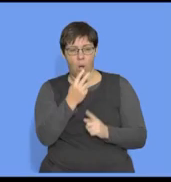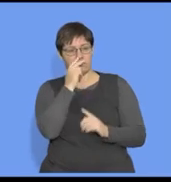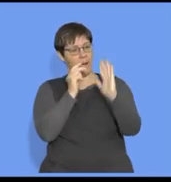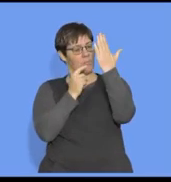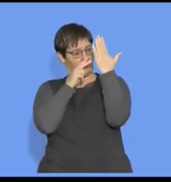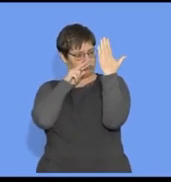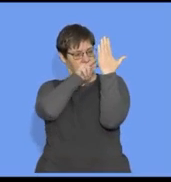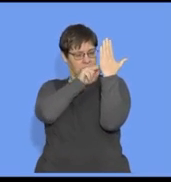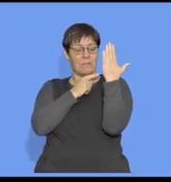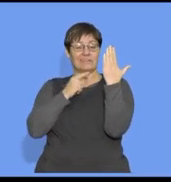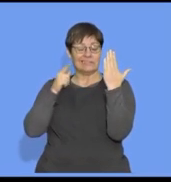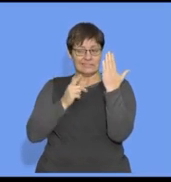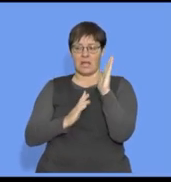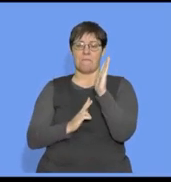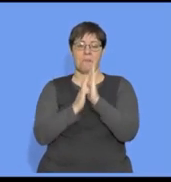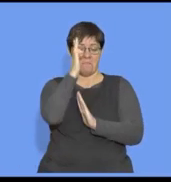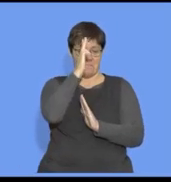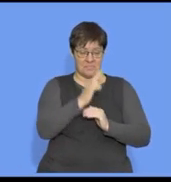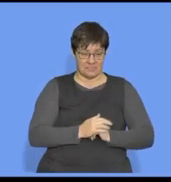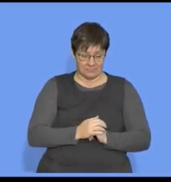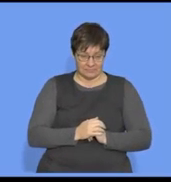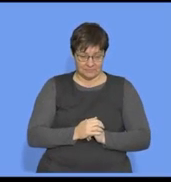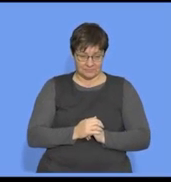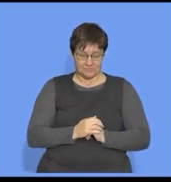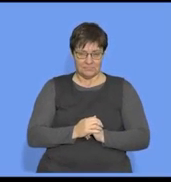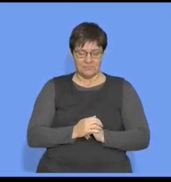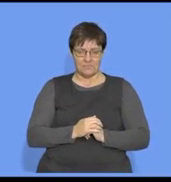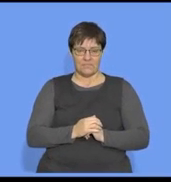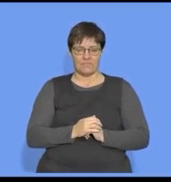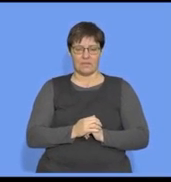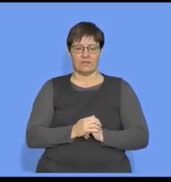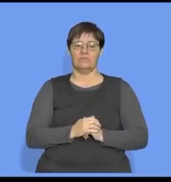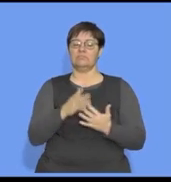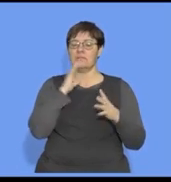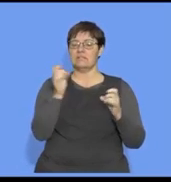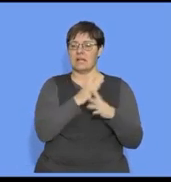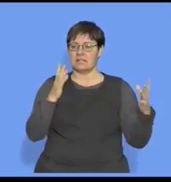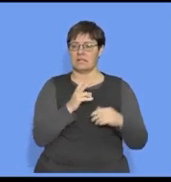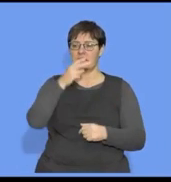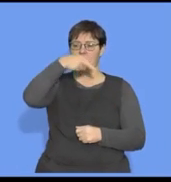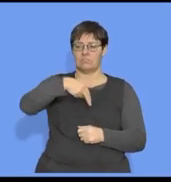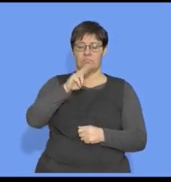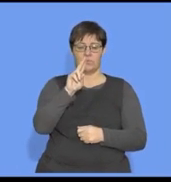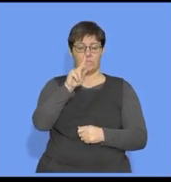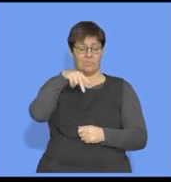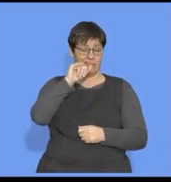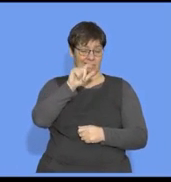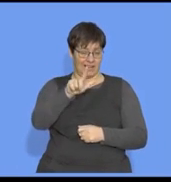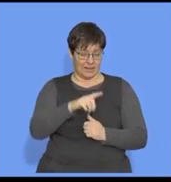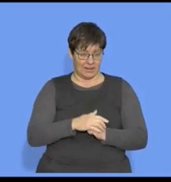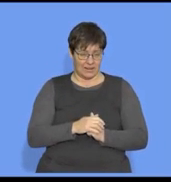yourself in the mirror. Let's look at the parts now. We start with the pupil. This is the